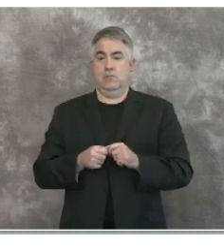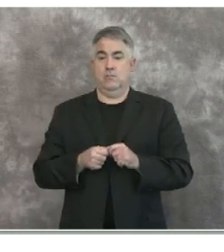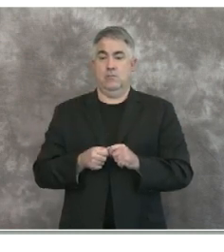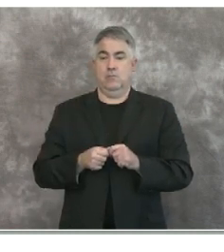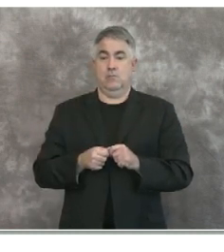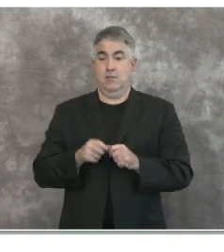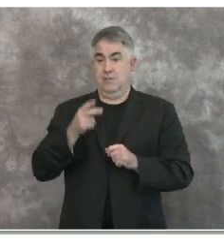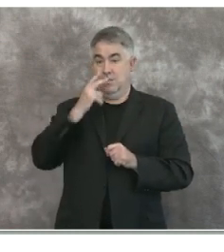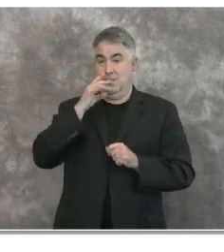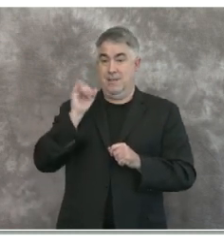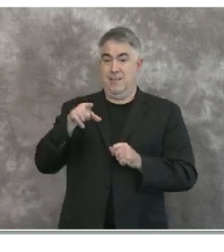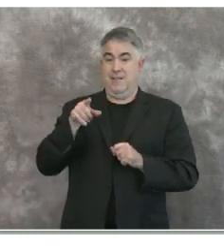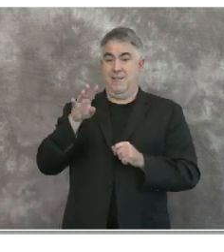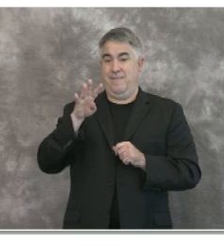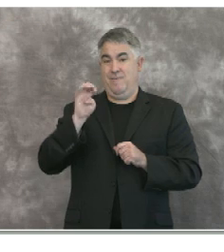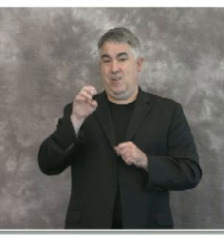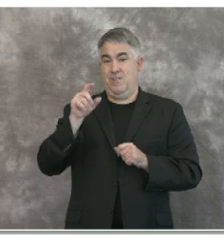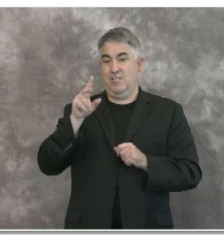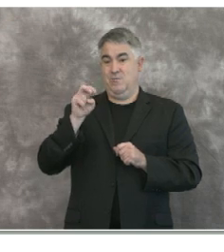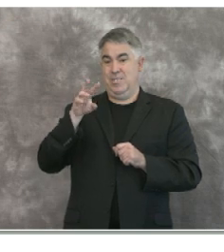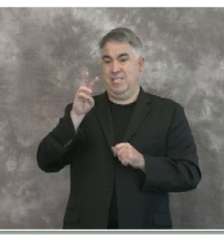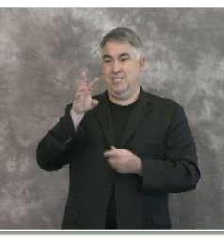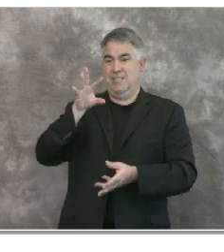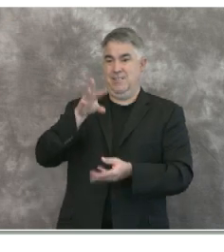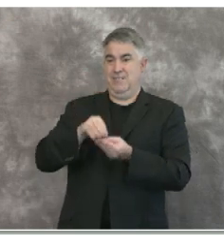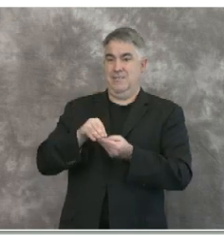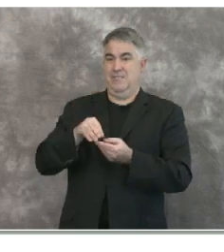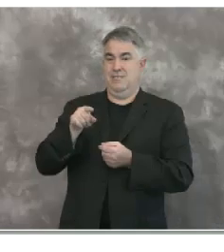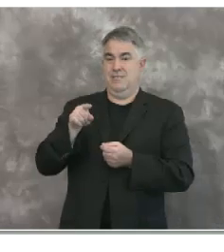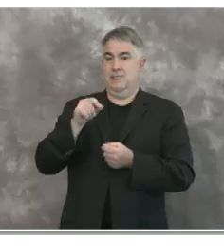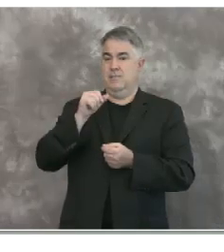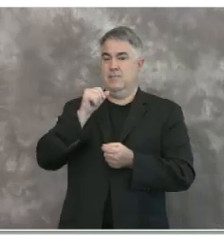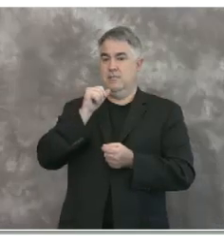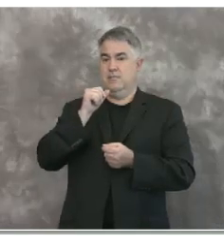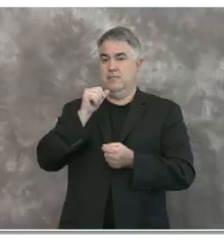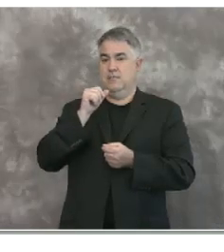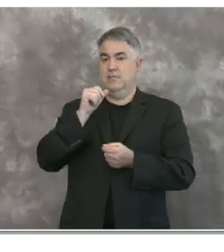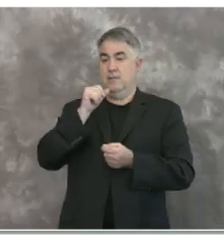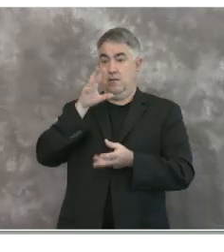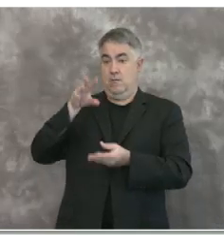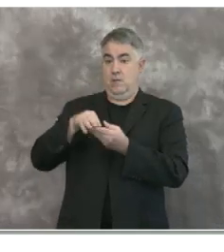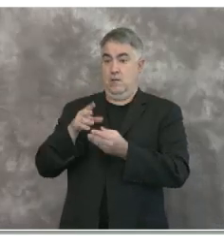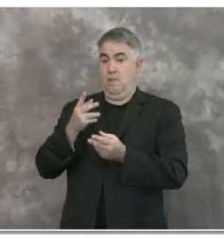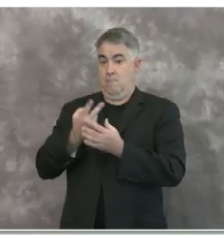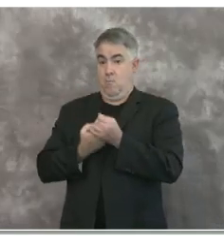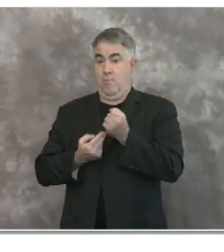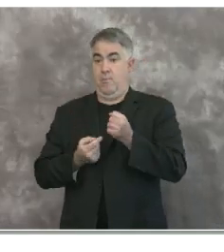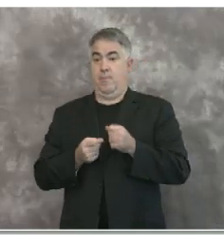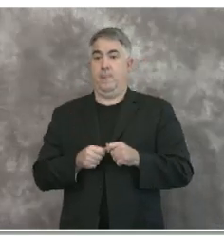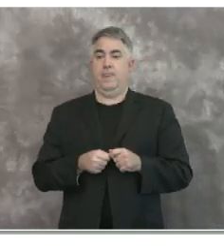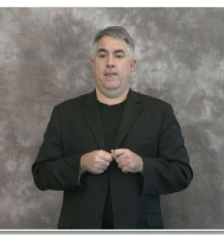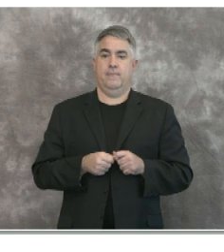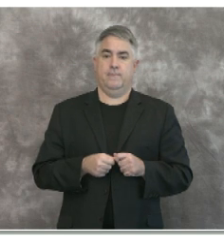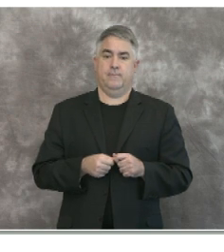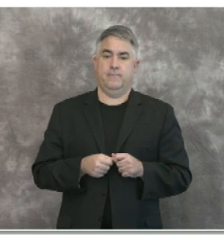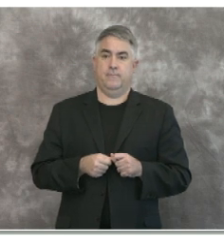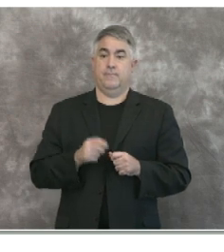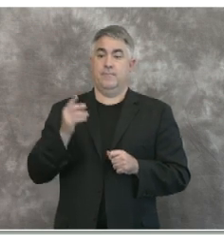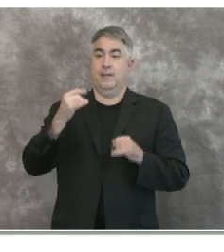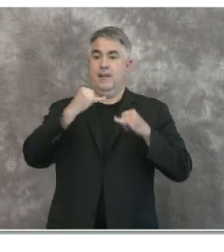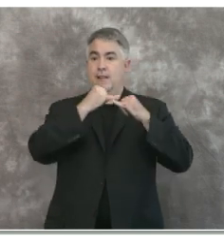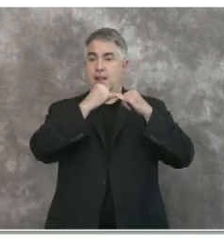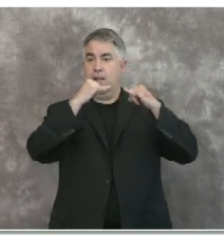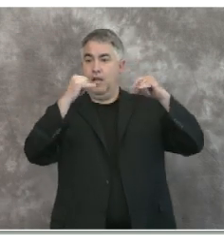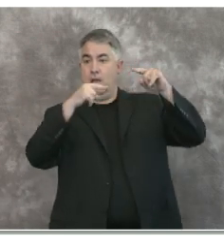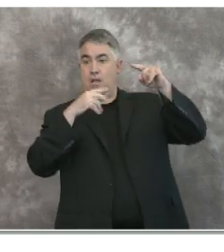is 426. In the next slide, this line shows the full